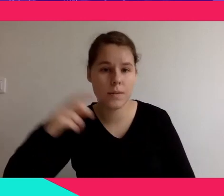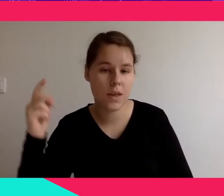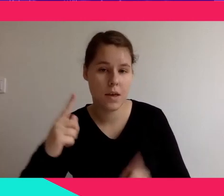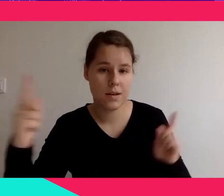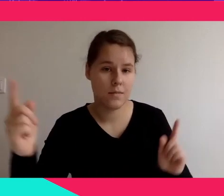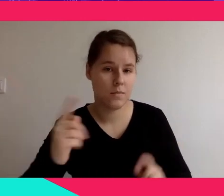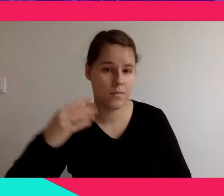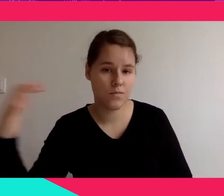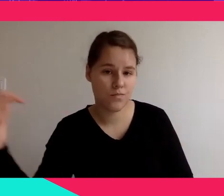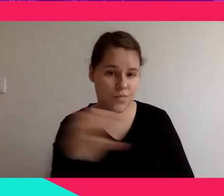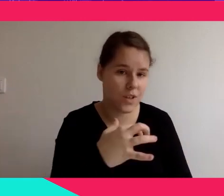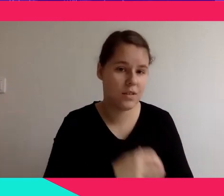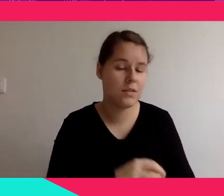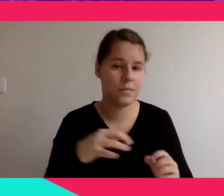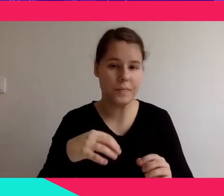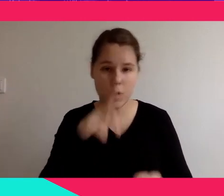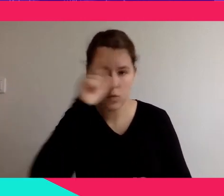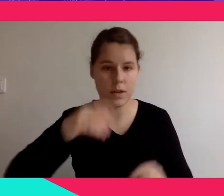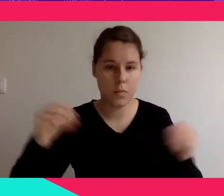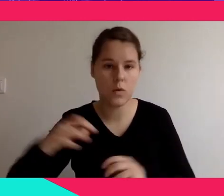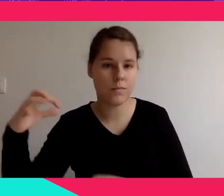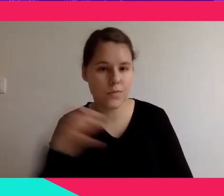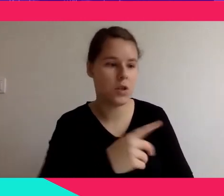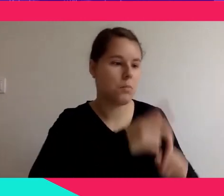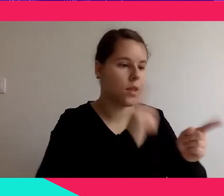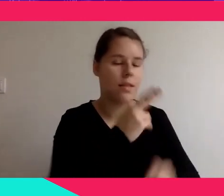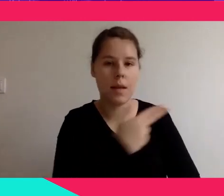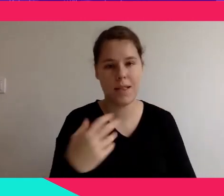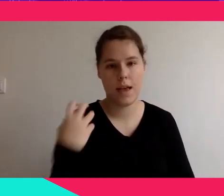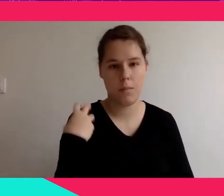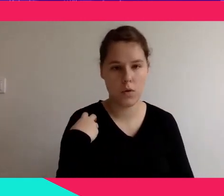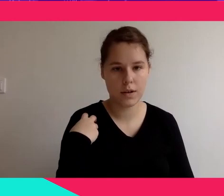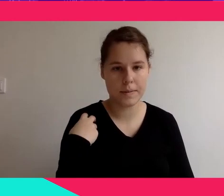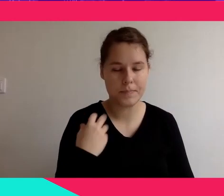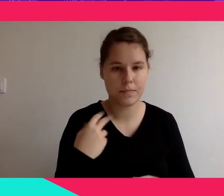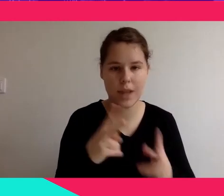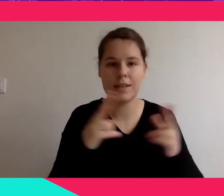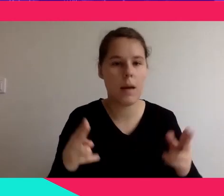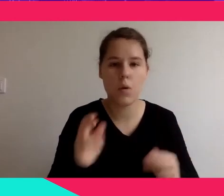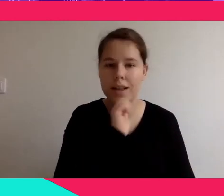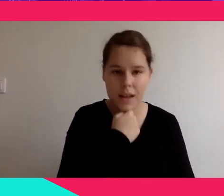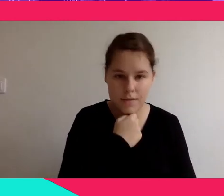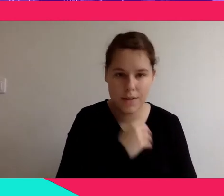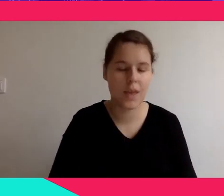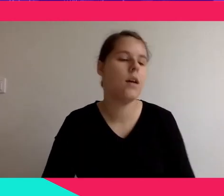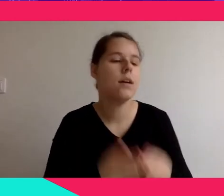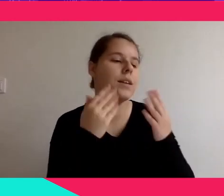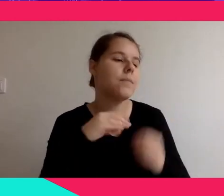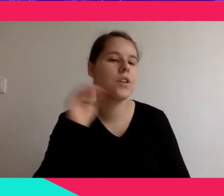really want to say how much I appreciate that you shared this experience, because it shows that you are bringing the society